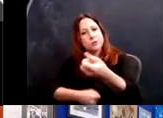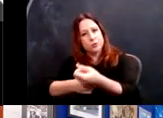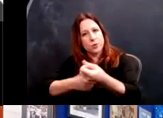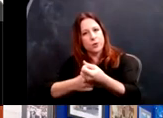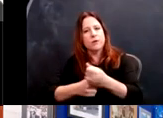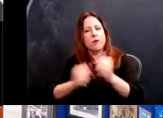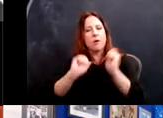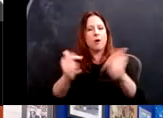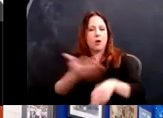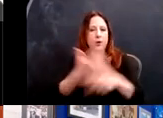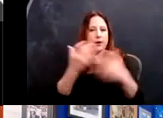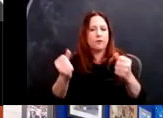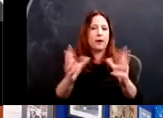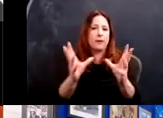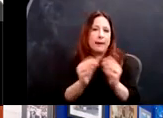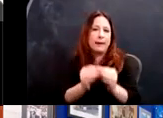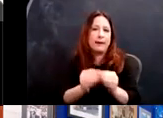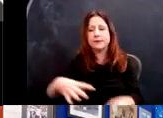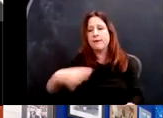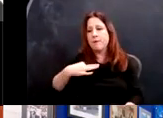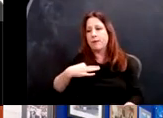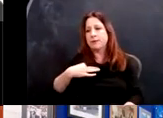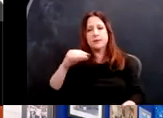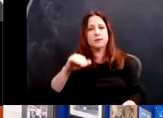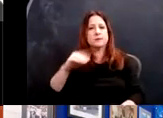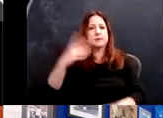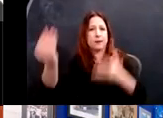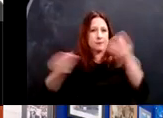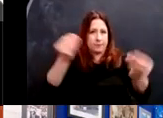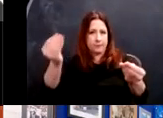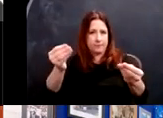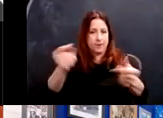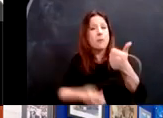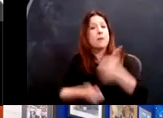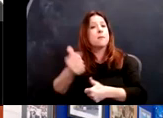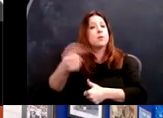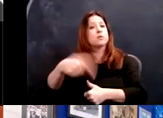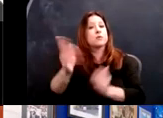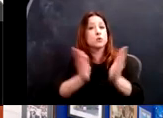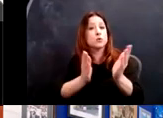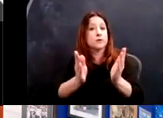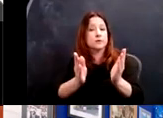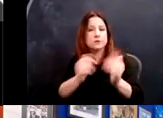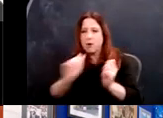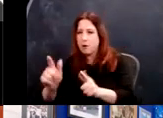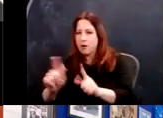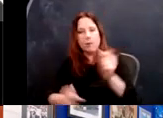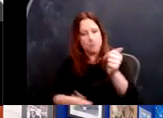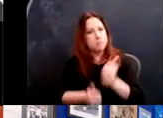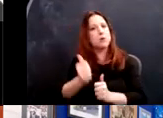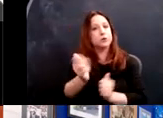meetings, volunteerism, and the bulk of those services, not all, but the bulk, the vast